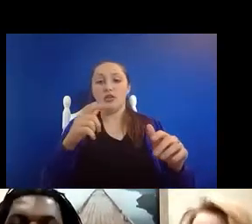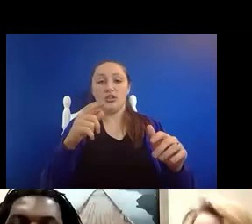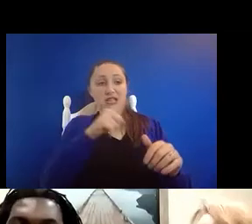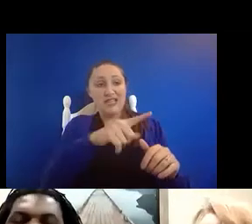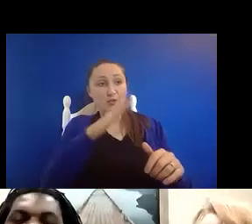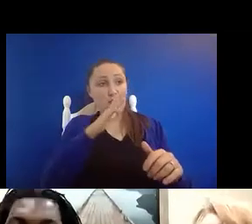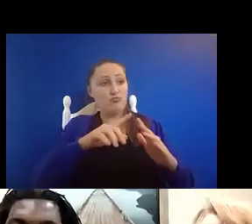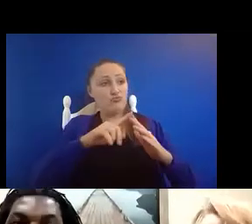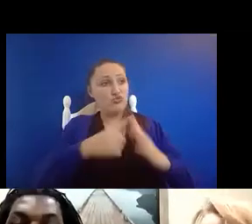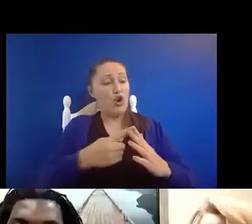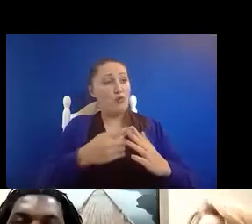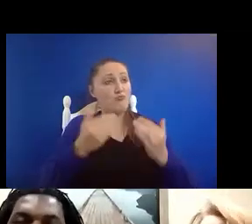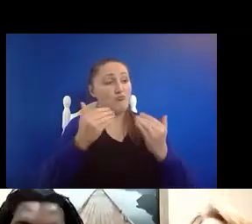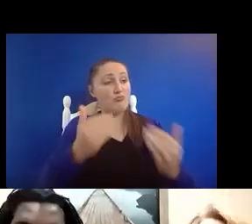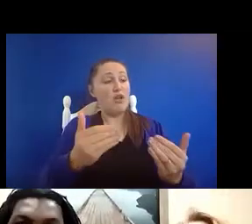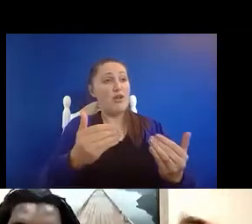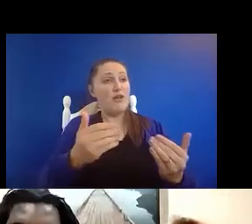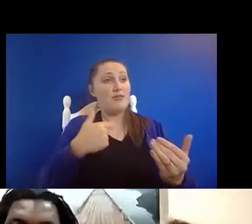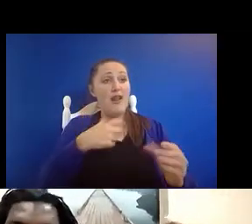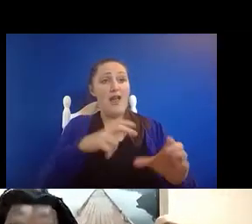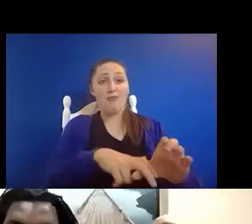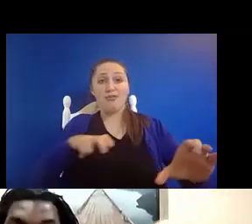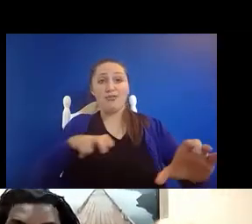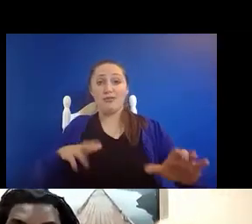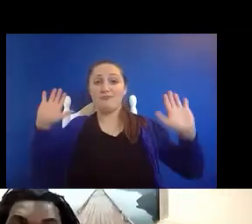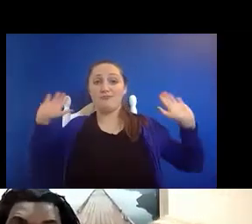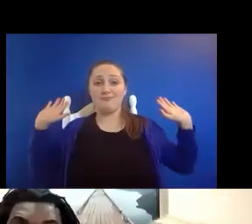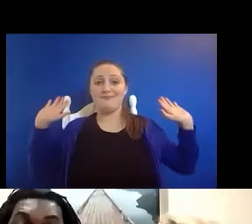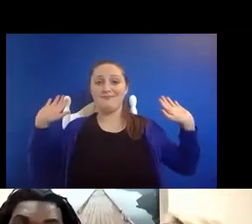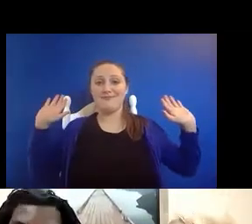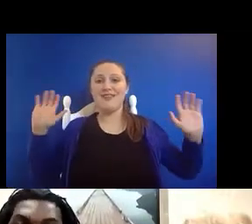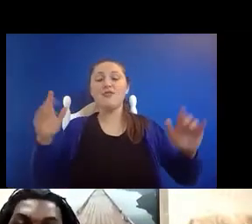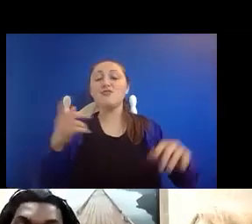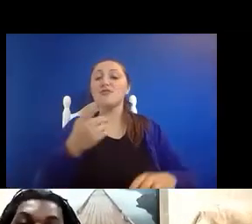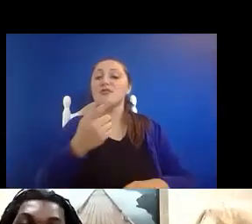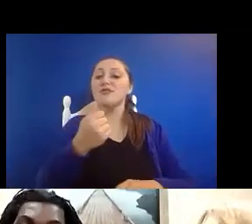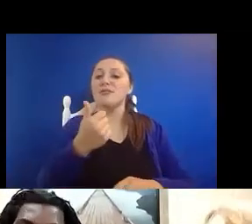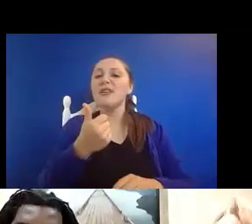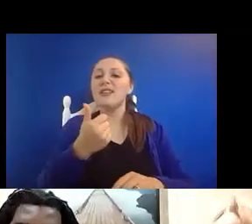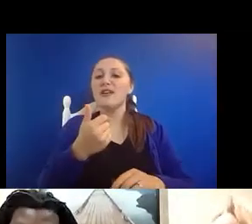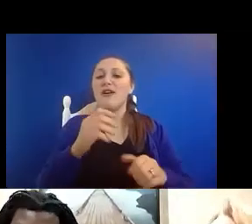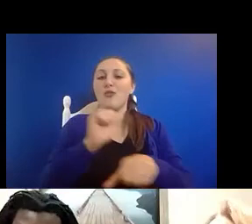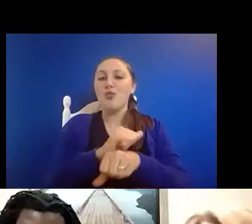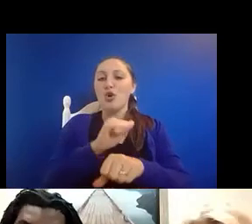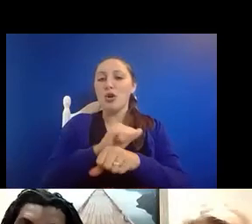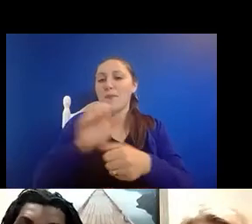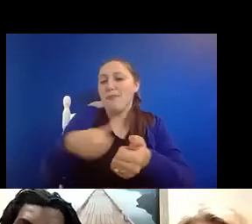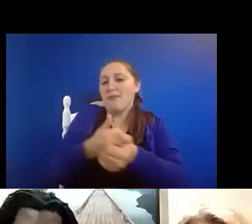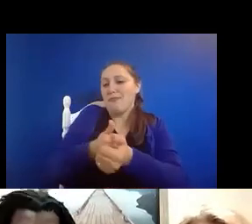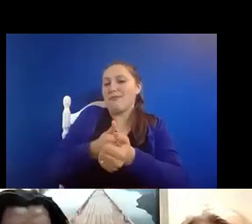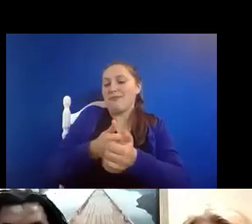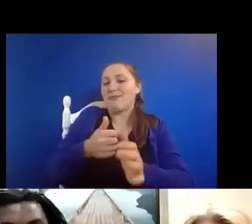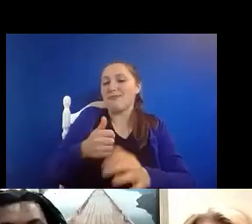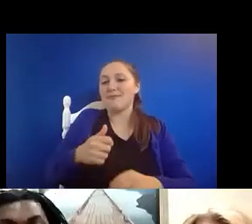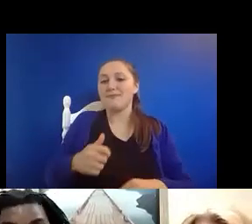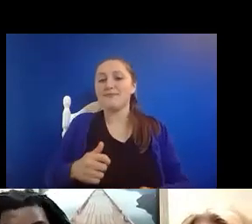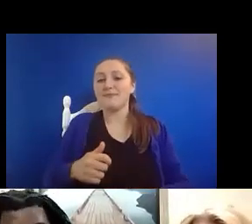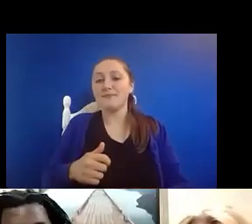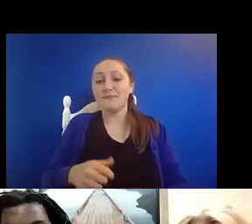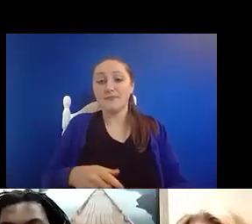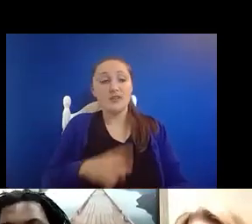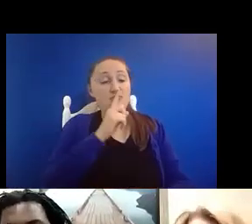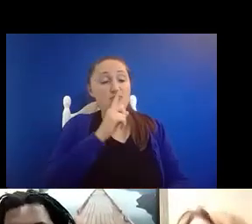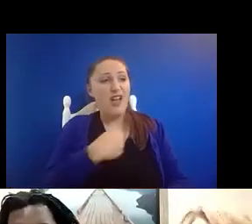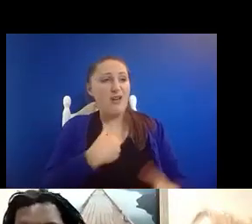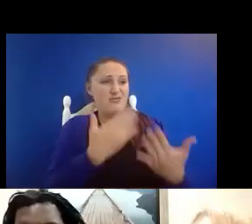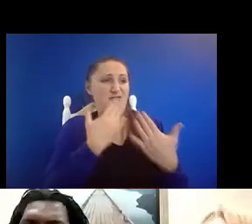I was out of there. And so there was a little bit of behind the scenes. Yes, it was really, I think for her helped me.